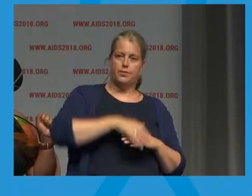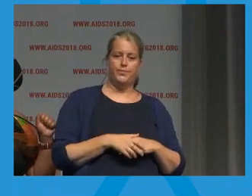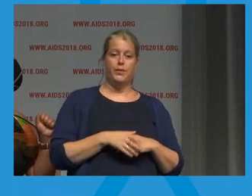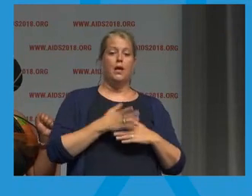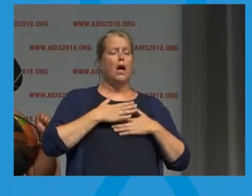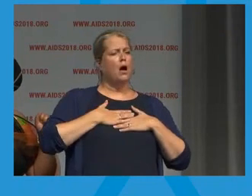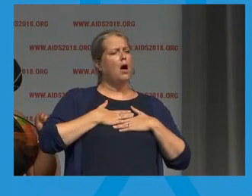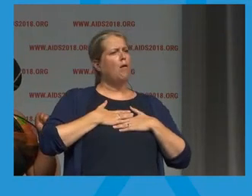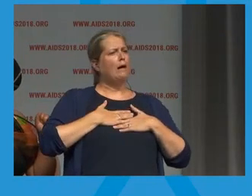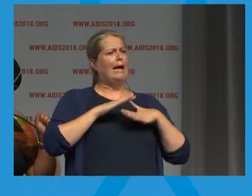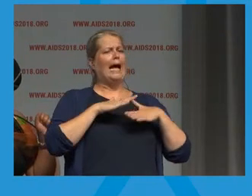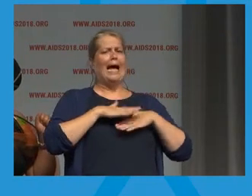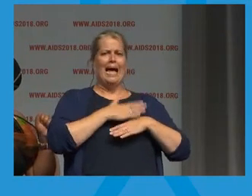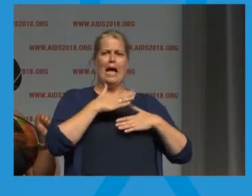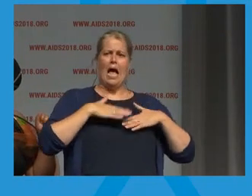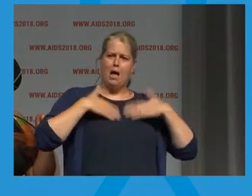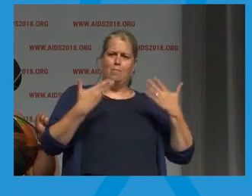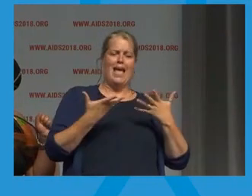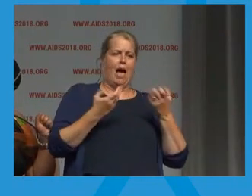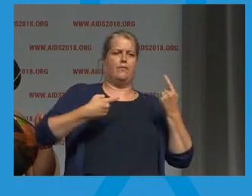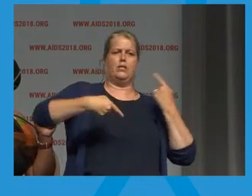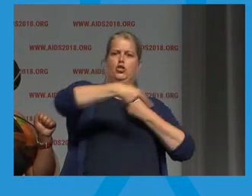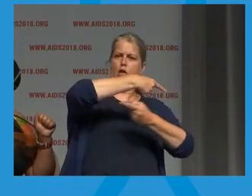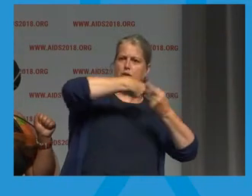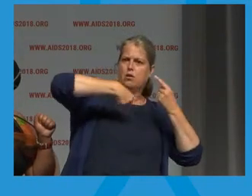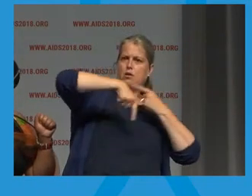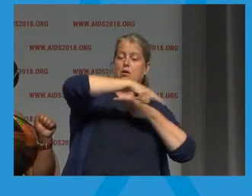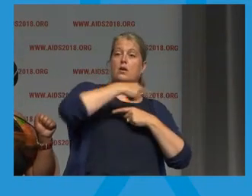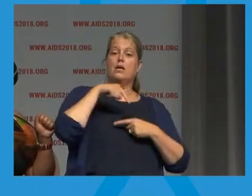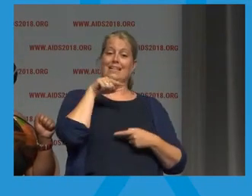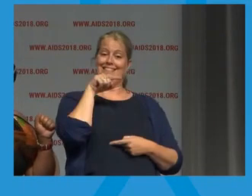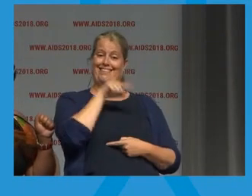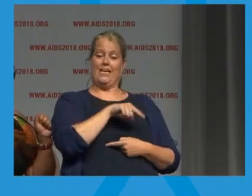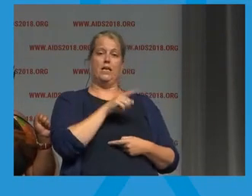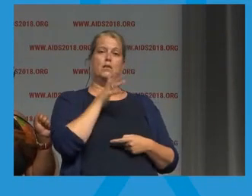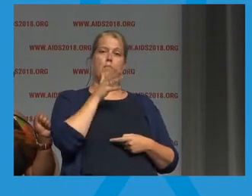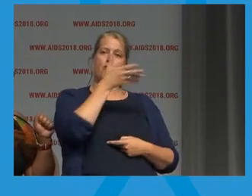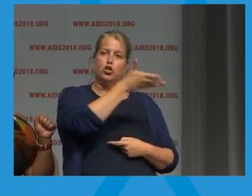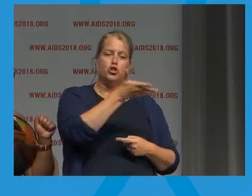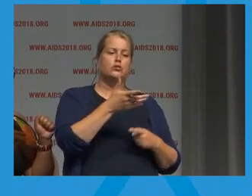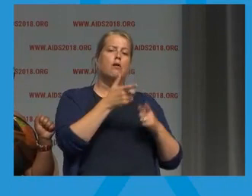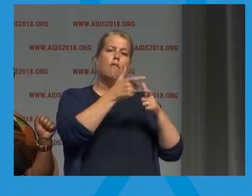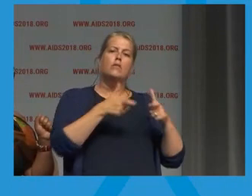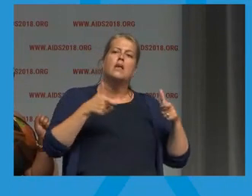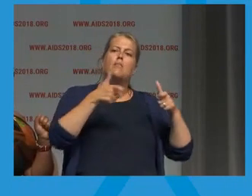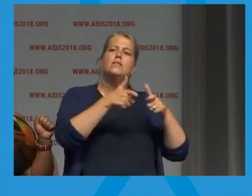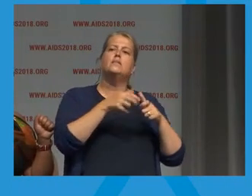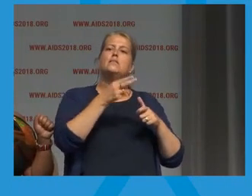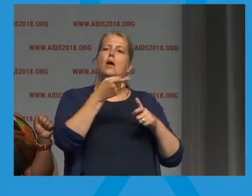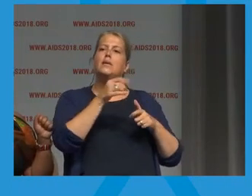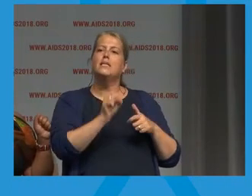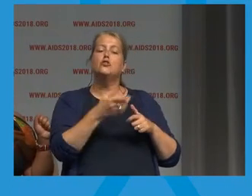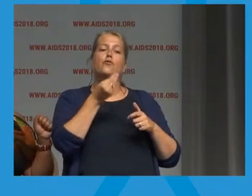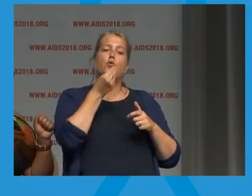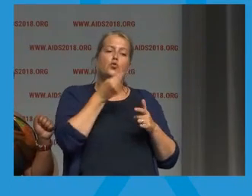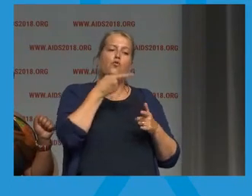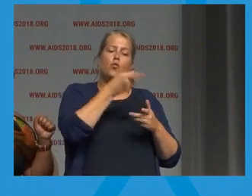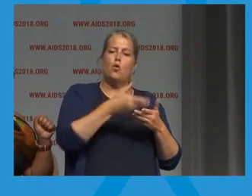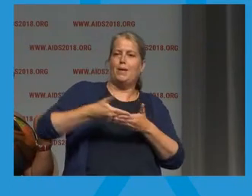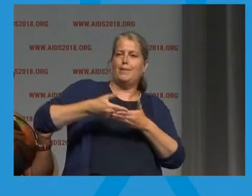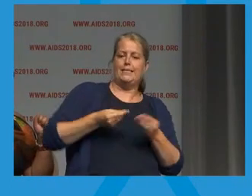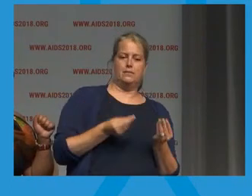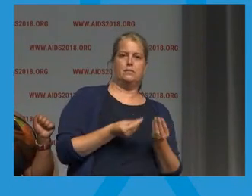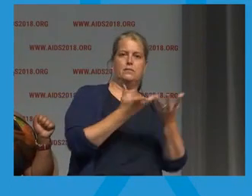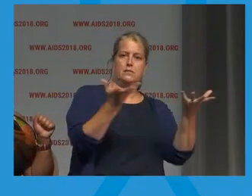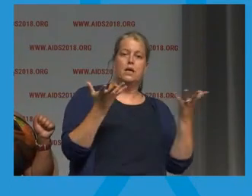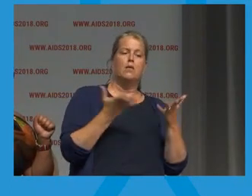together to help each other. We bring these mothers nappies and food for their babies. We teach them about their rights and